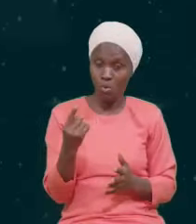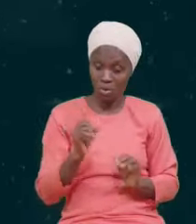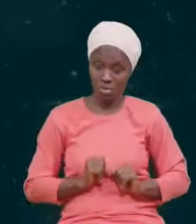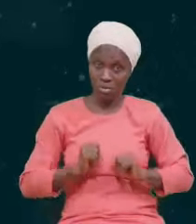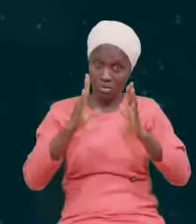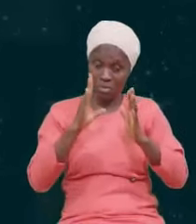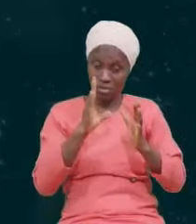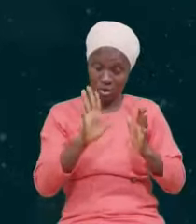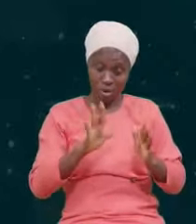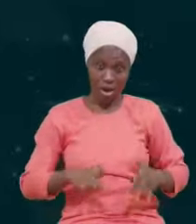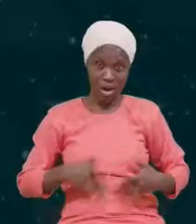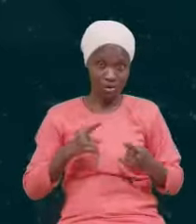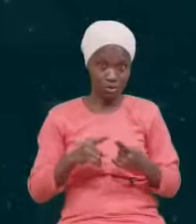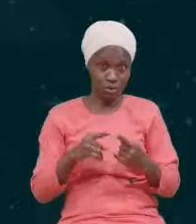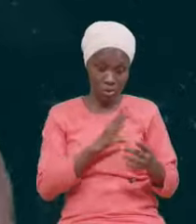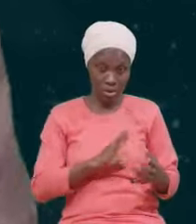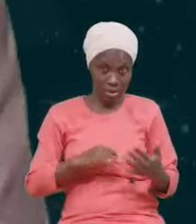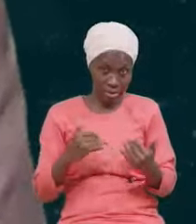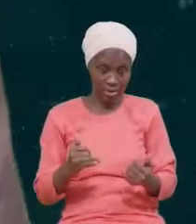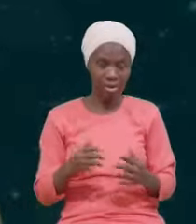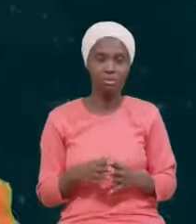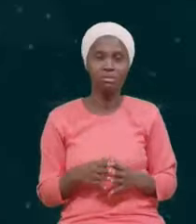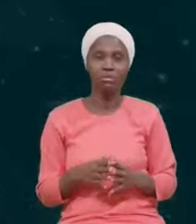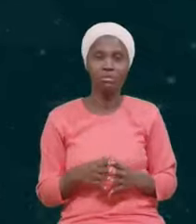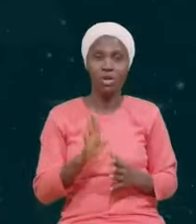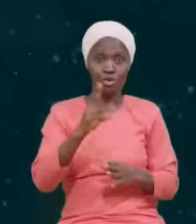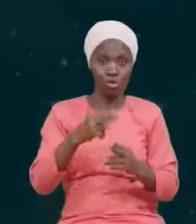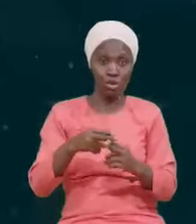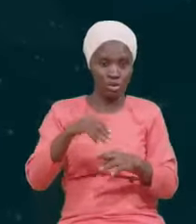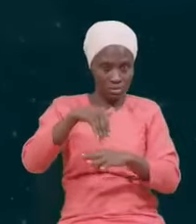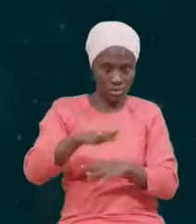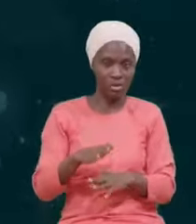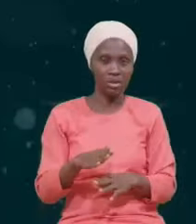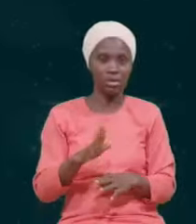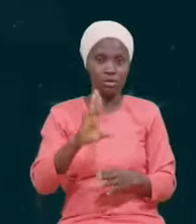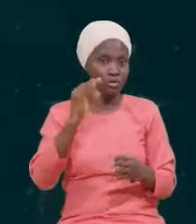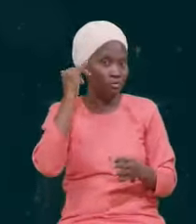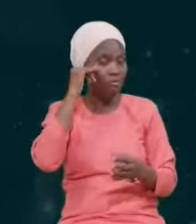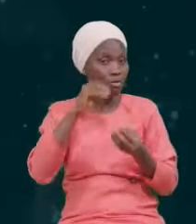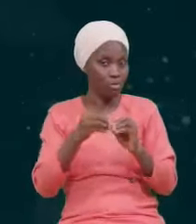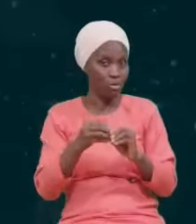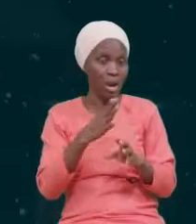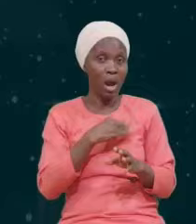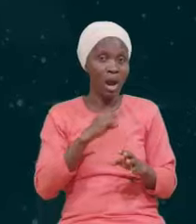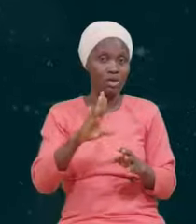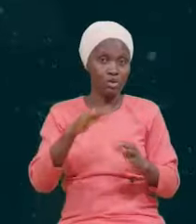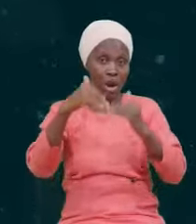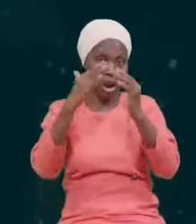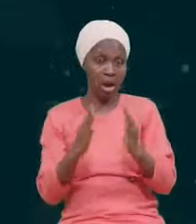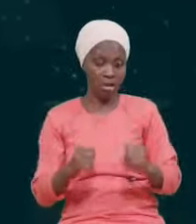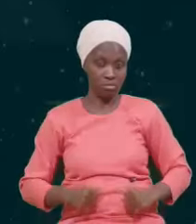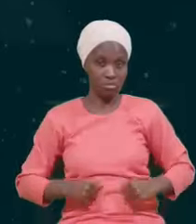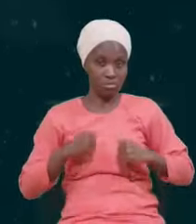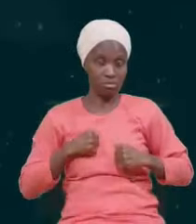life to Christ, send your name, your phone number, and your location address